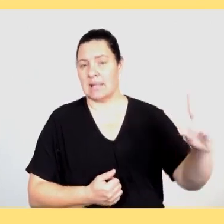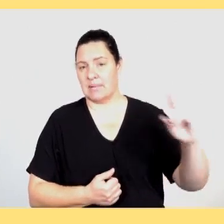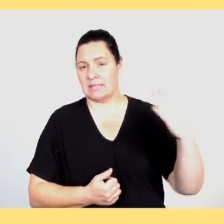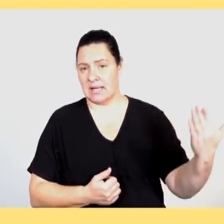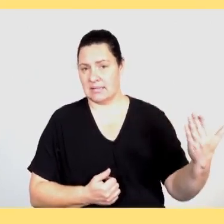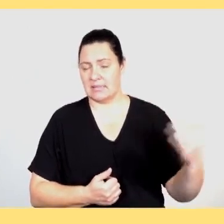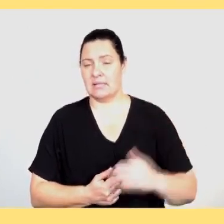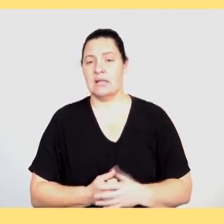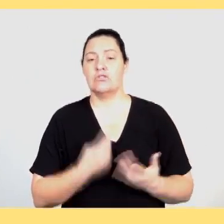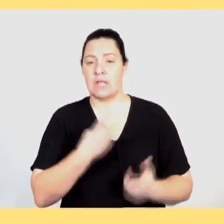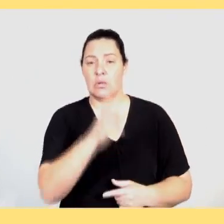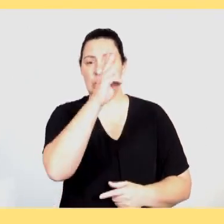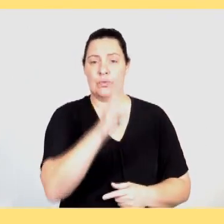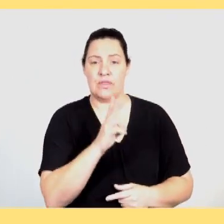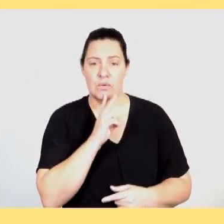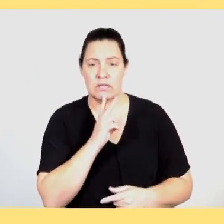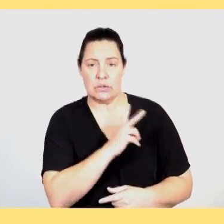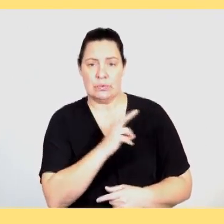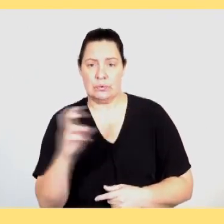to come here and I'm going to say